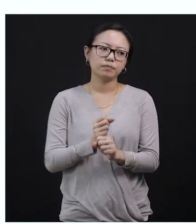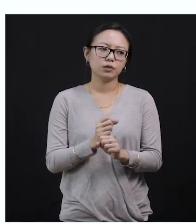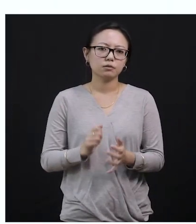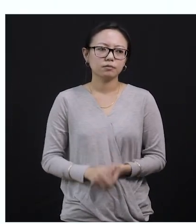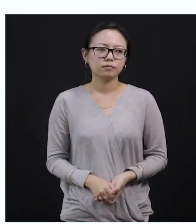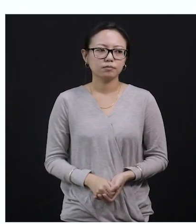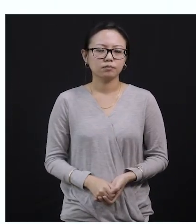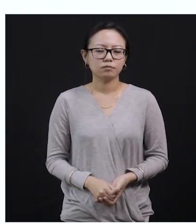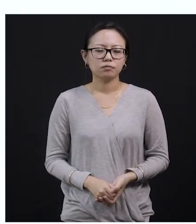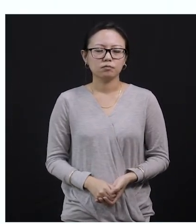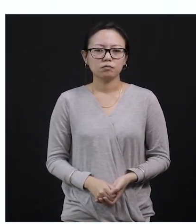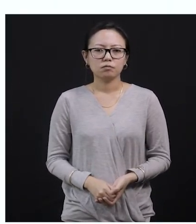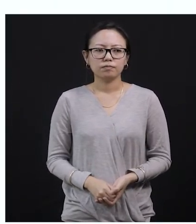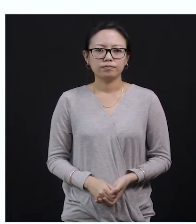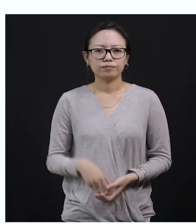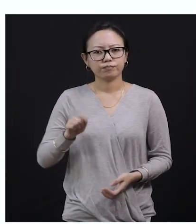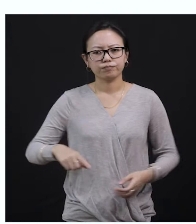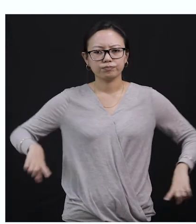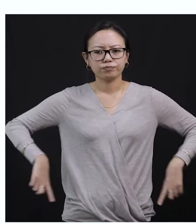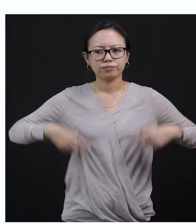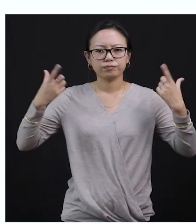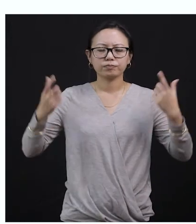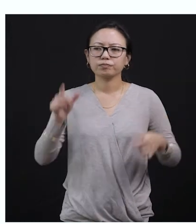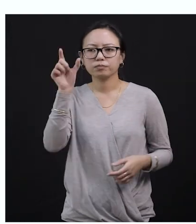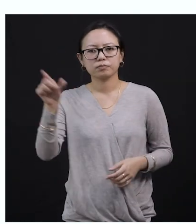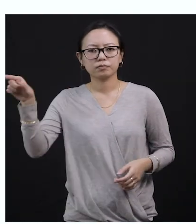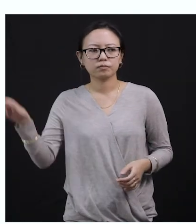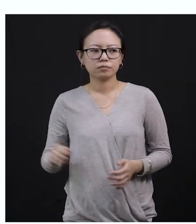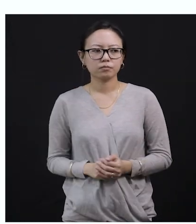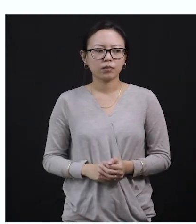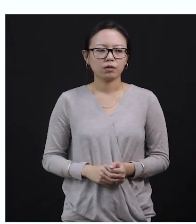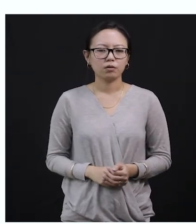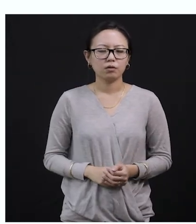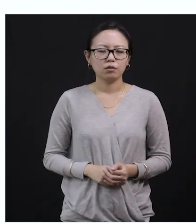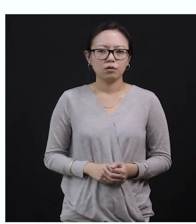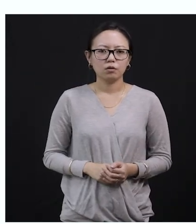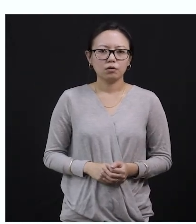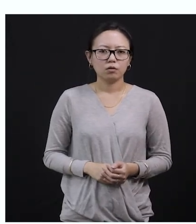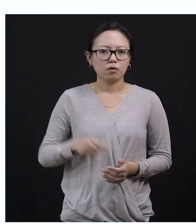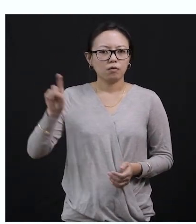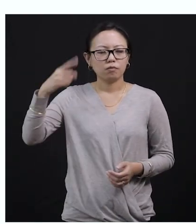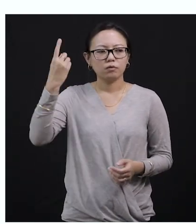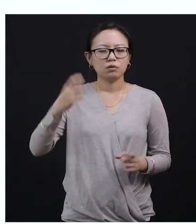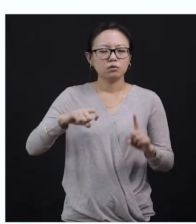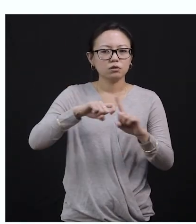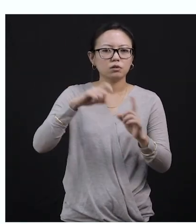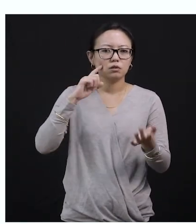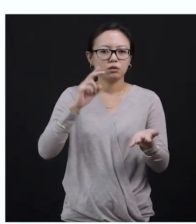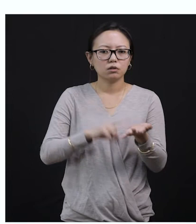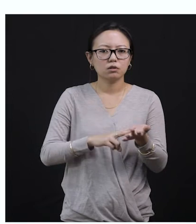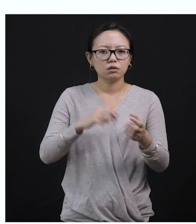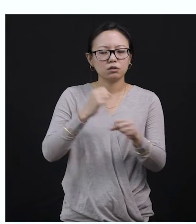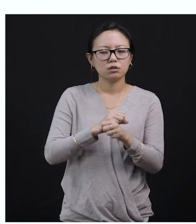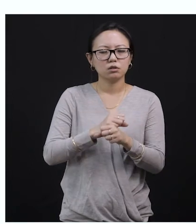So the life of the people. Now the first one, the king and his officers, all right. So in the